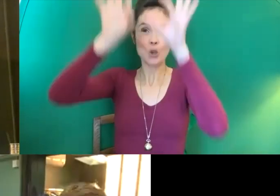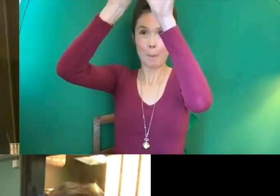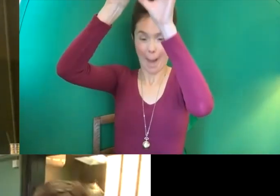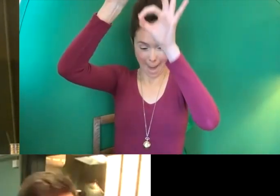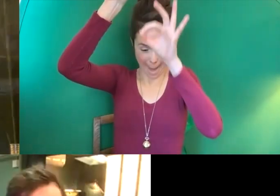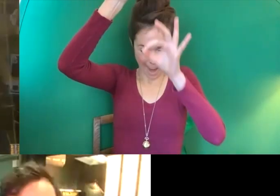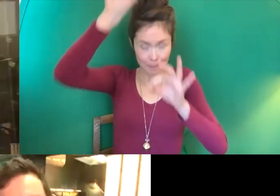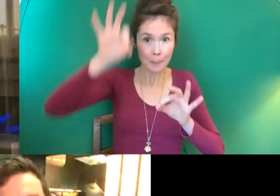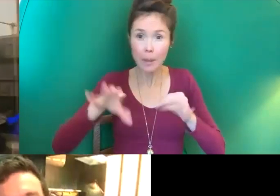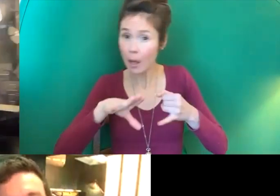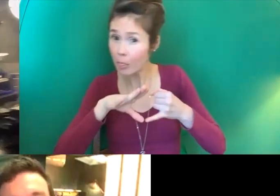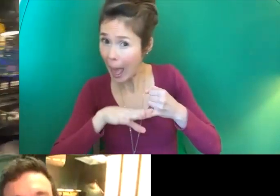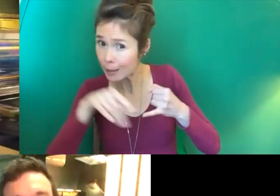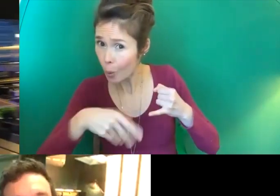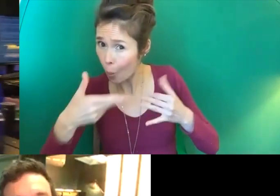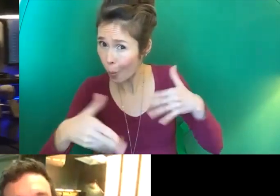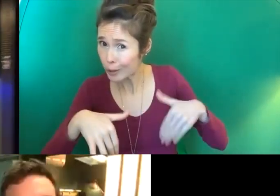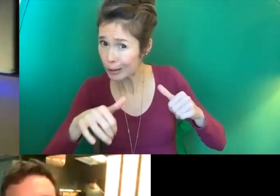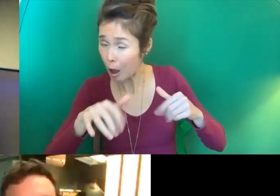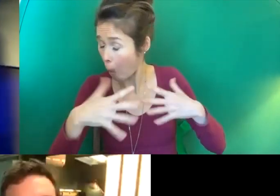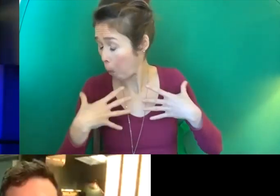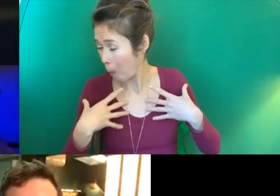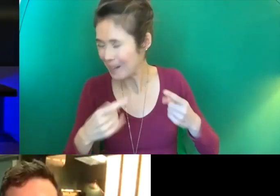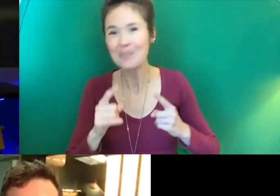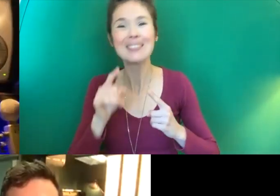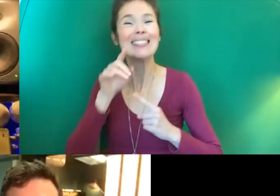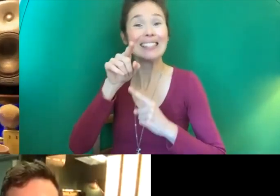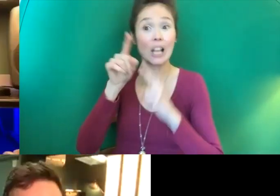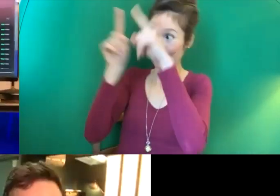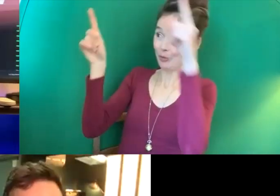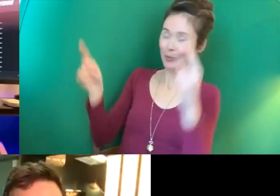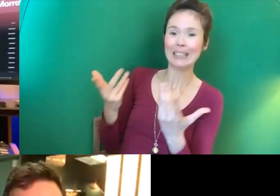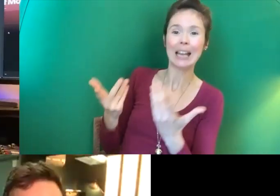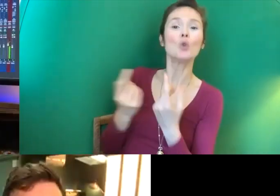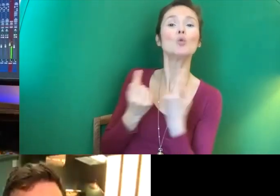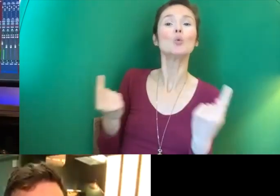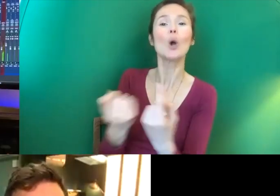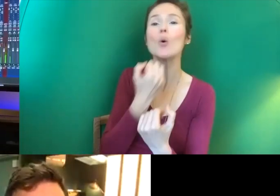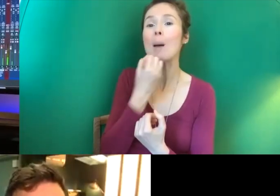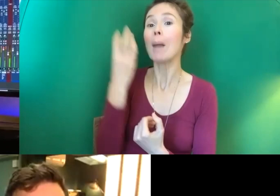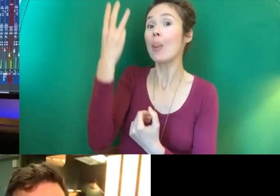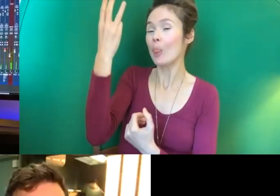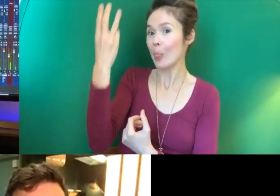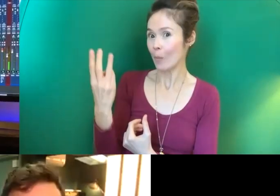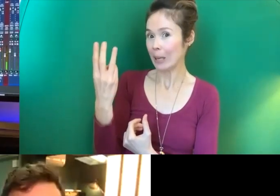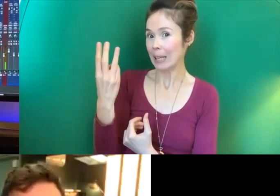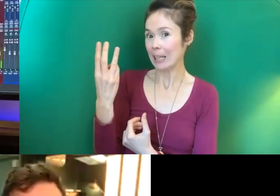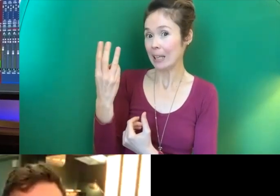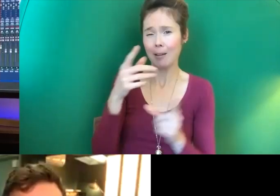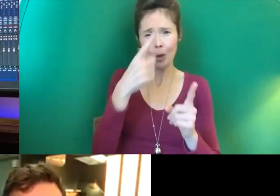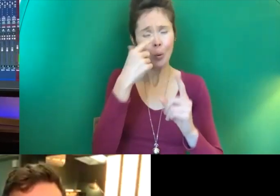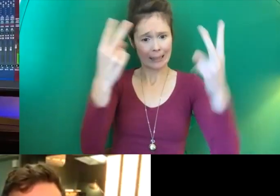Yeah. Here I am in Studio 3, and as you can see, I'm in direct line with the panel, so I can